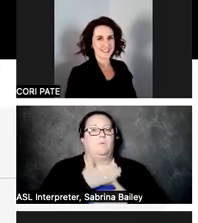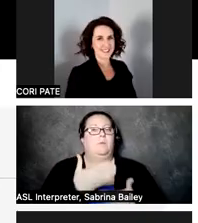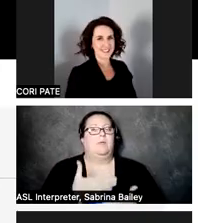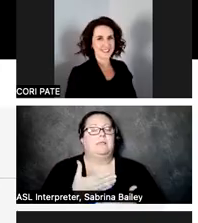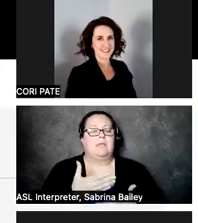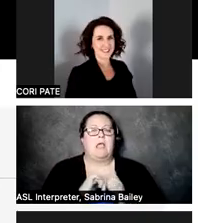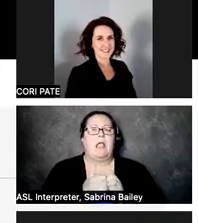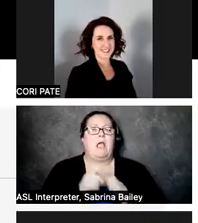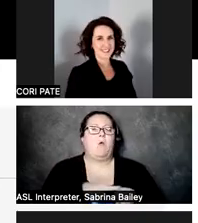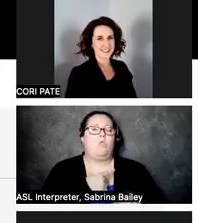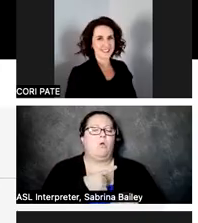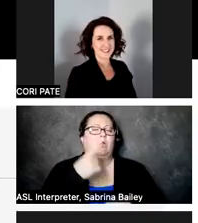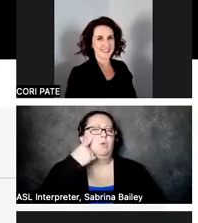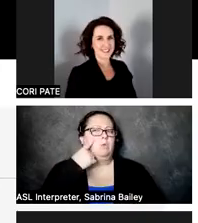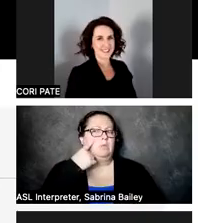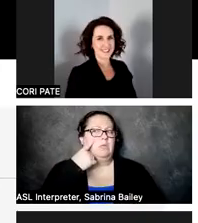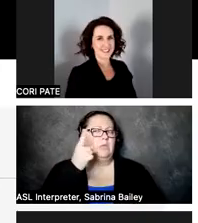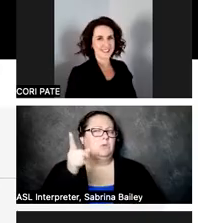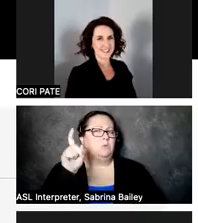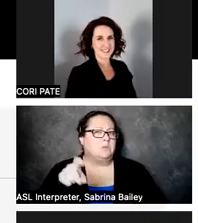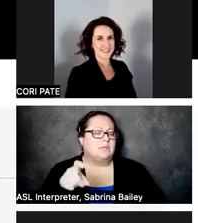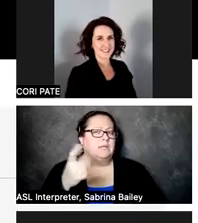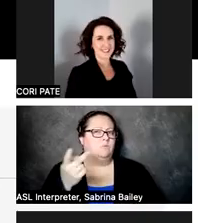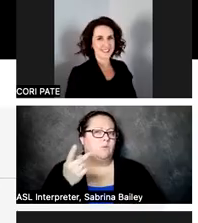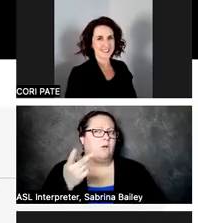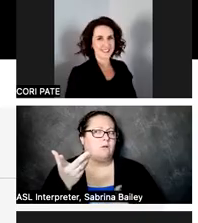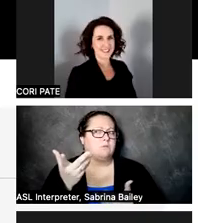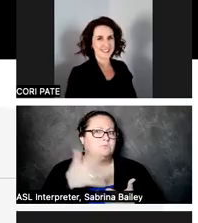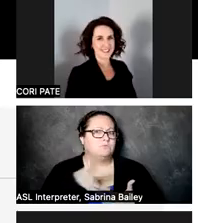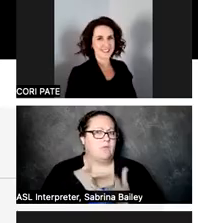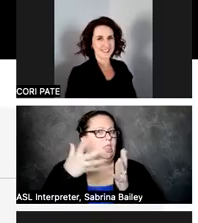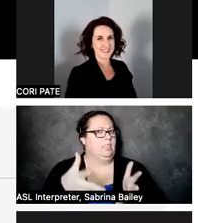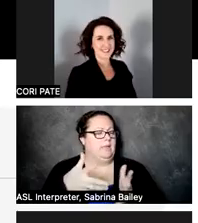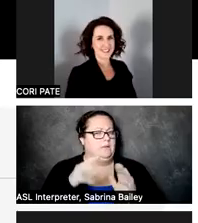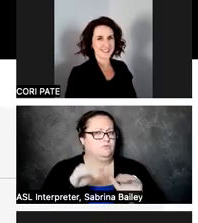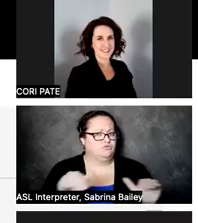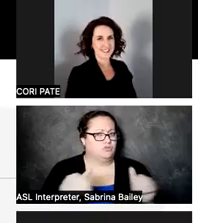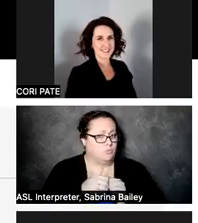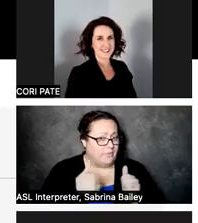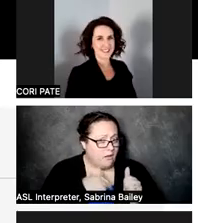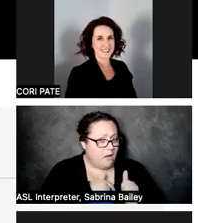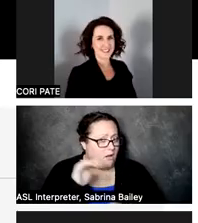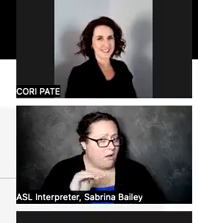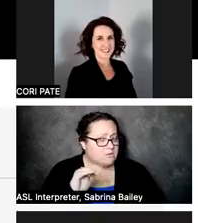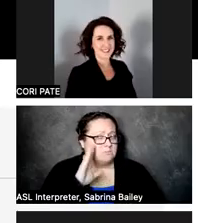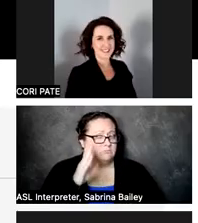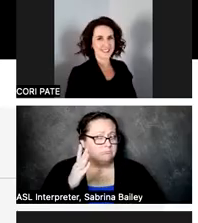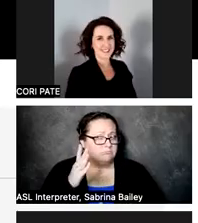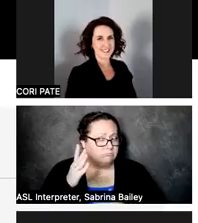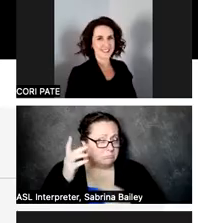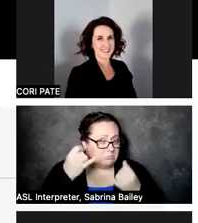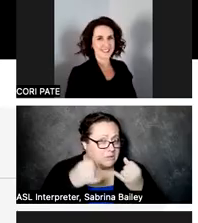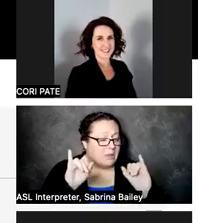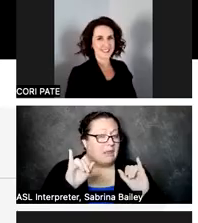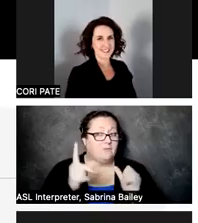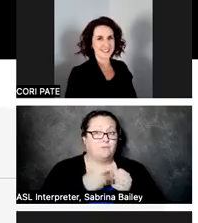long do you think it would take for us before you would leave the child with us? Or maybe that's something that would be done right after the first